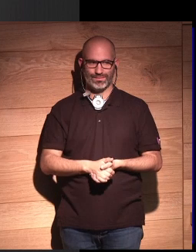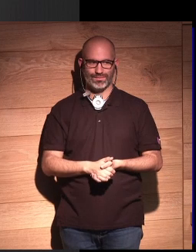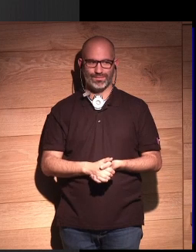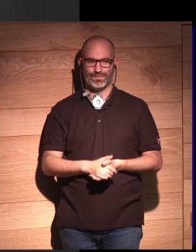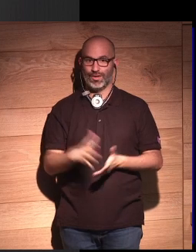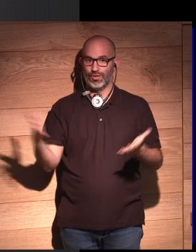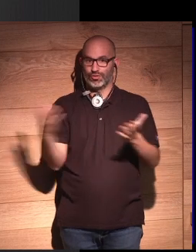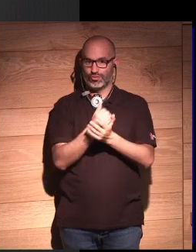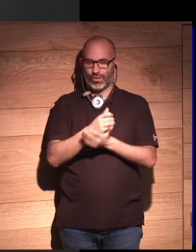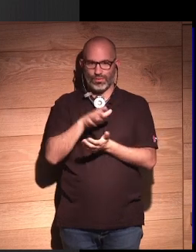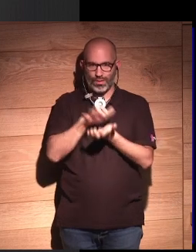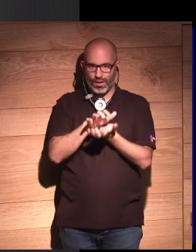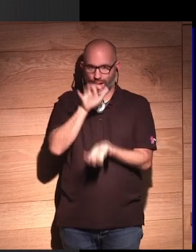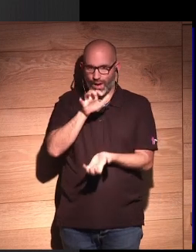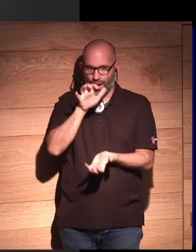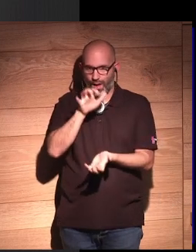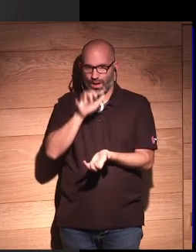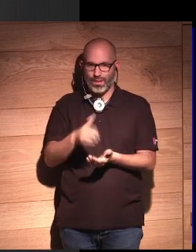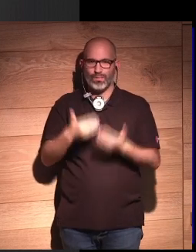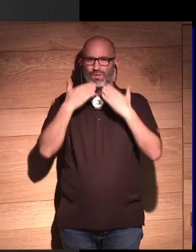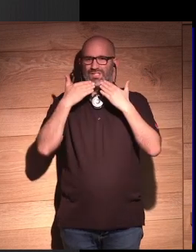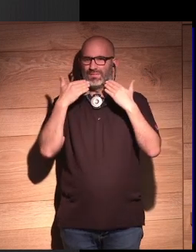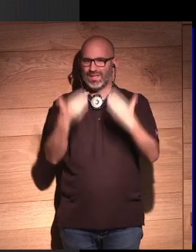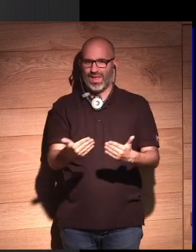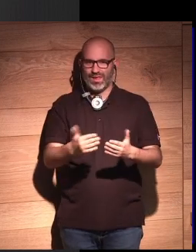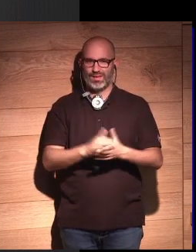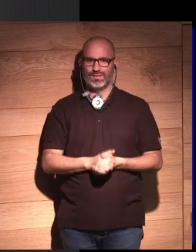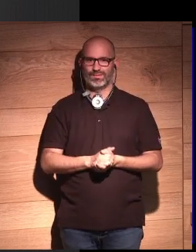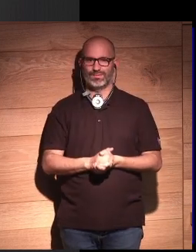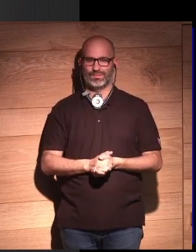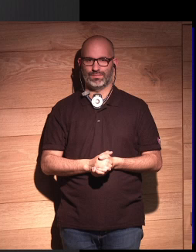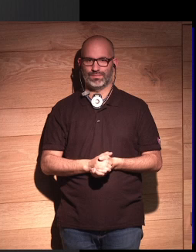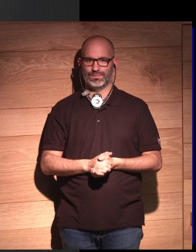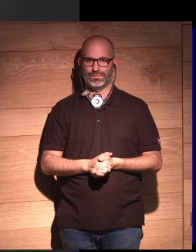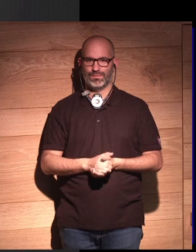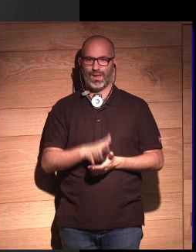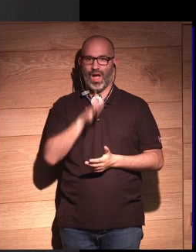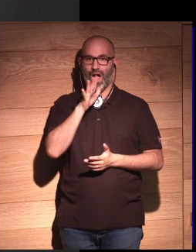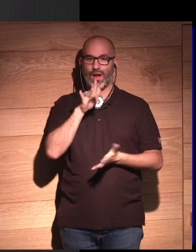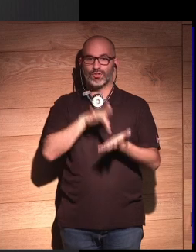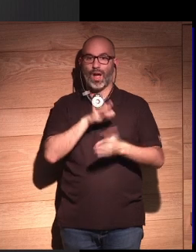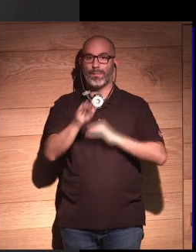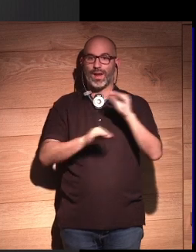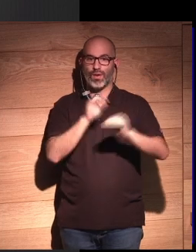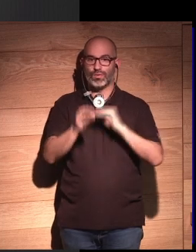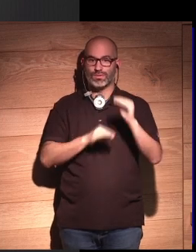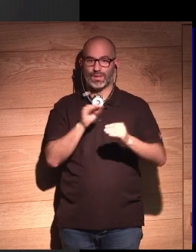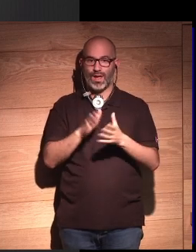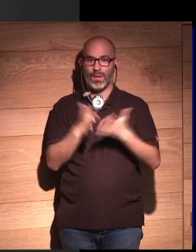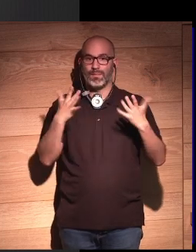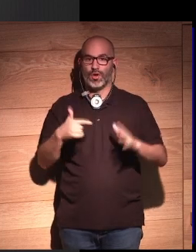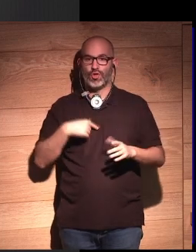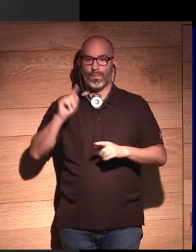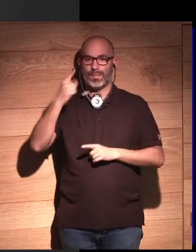Todos impresionadísimos. I think everyone is very impressed. Thank you so much, Shari. Now